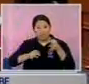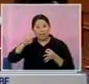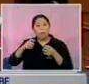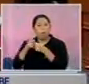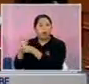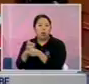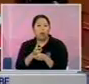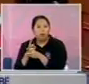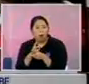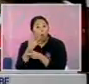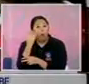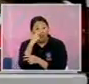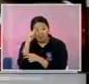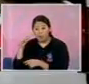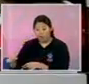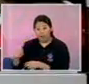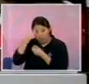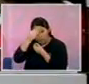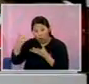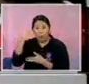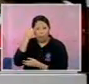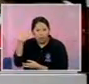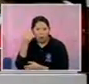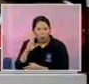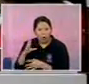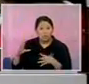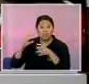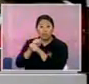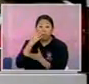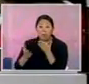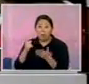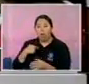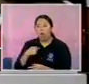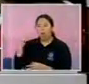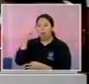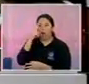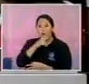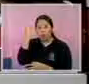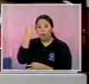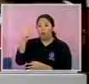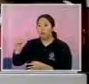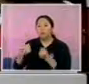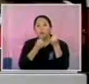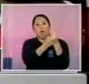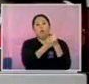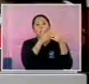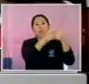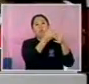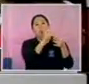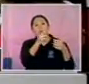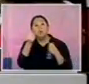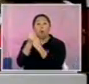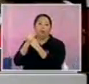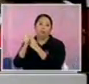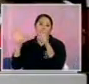isang side pag nagsalita kami. So, Mr. President, let me just agree with my colleagues here and let me agree with you. Let's just be